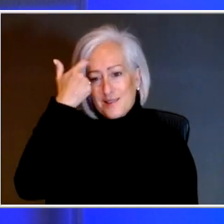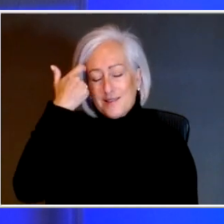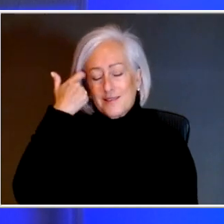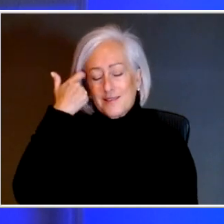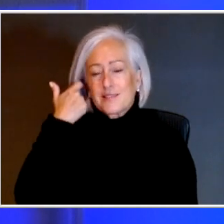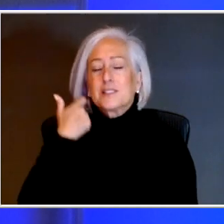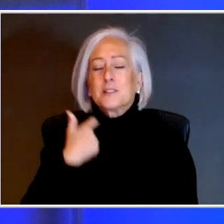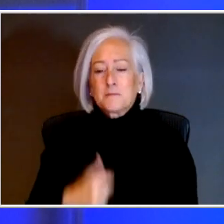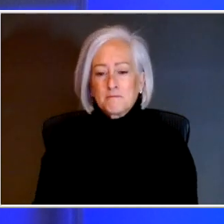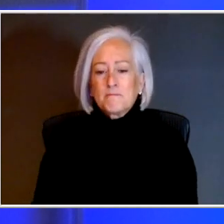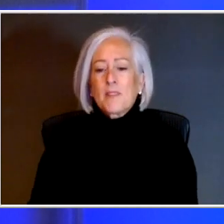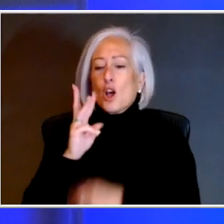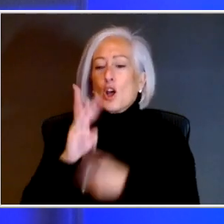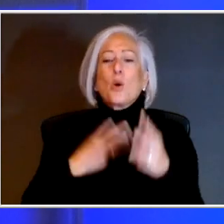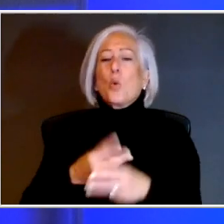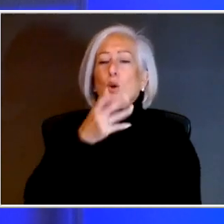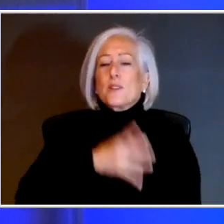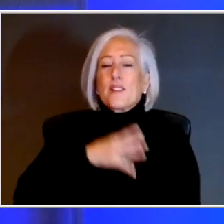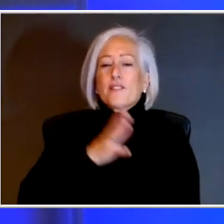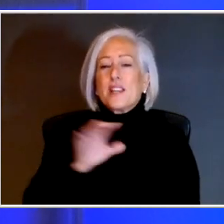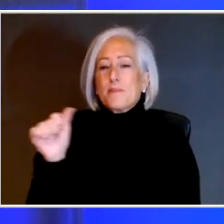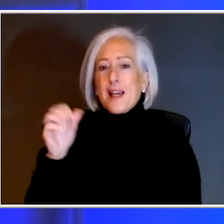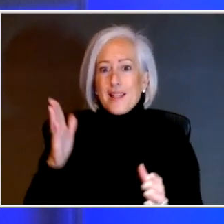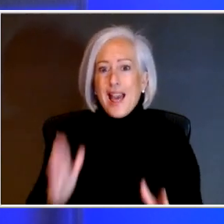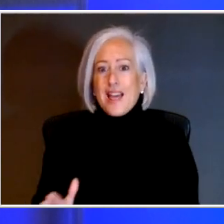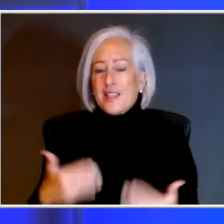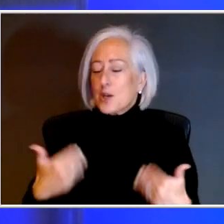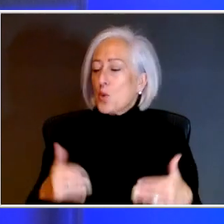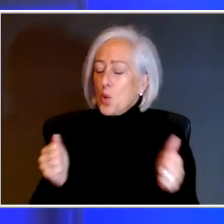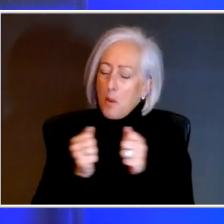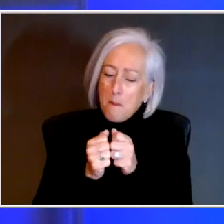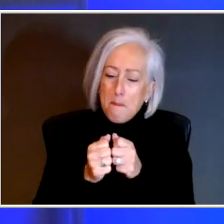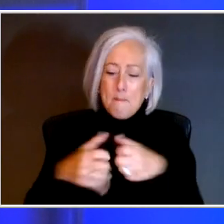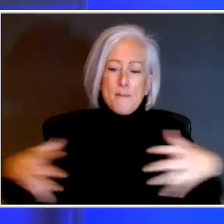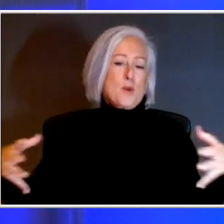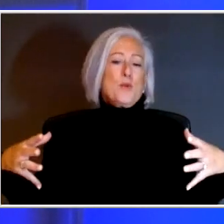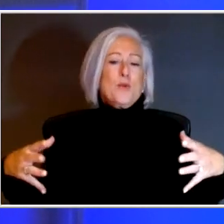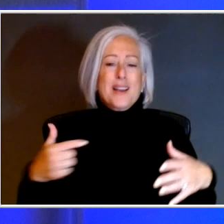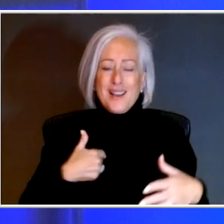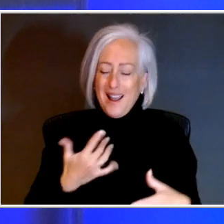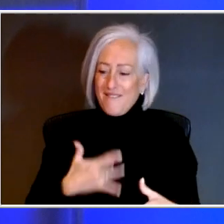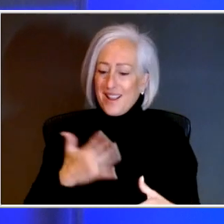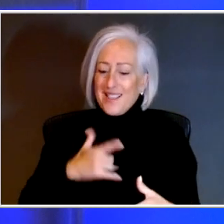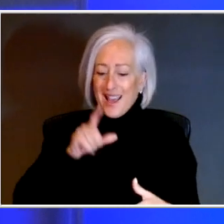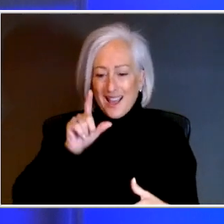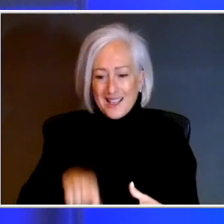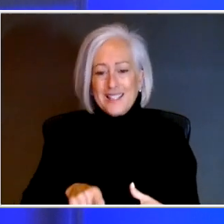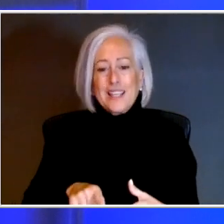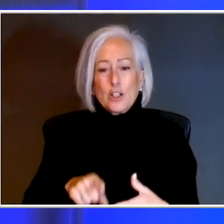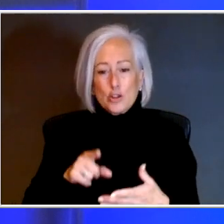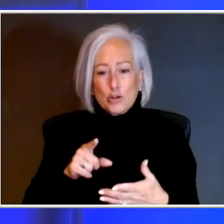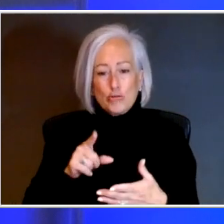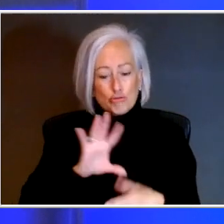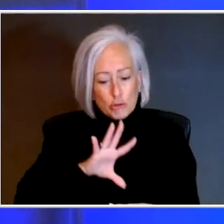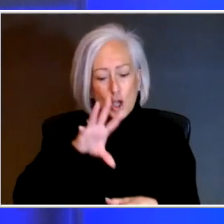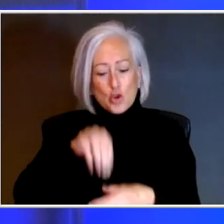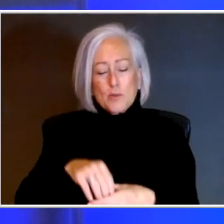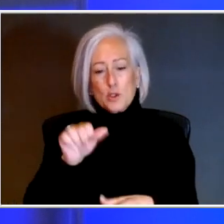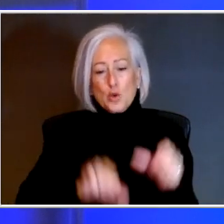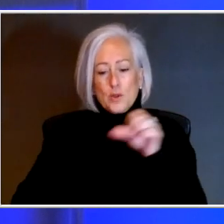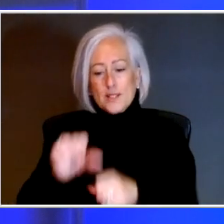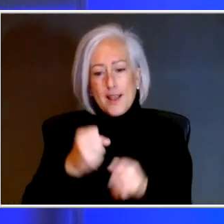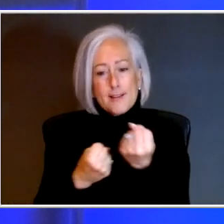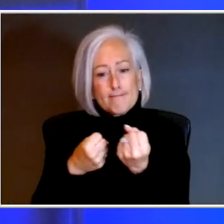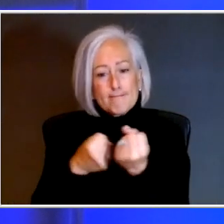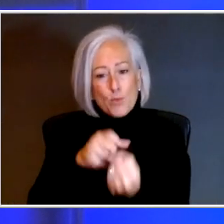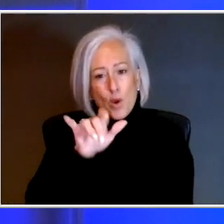female athlete is just exploding, and I feel an obligation to contribute to the science behind that. So not only are we clinically treating our patients,